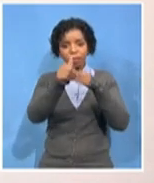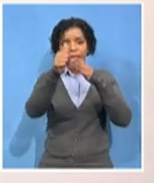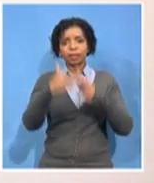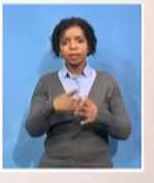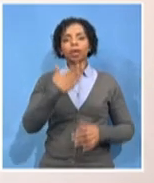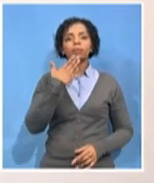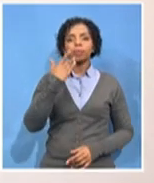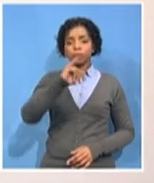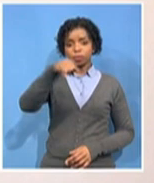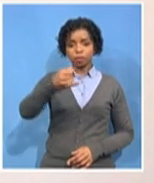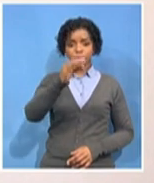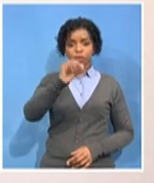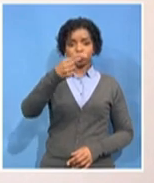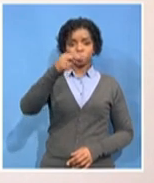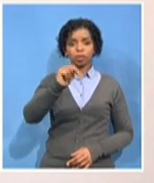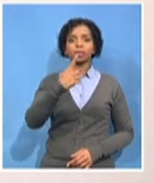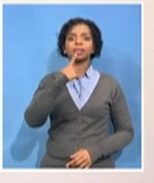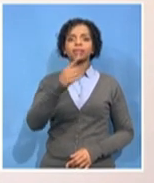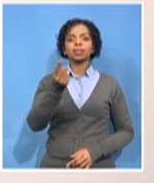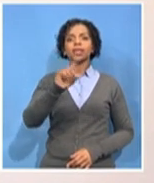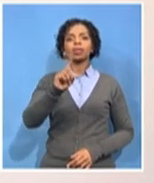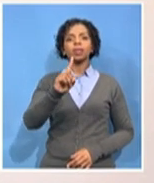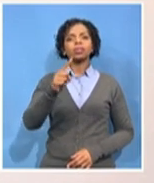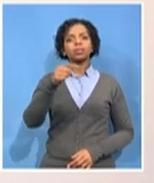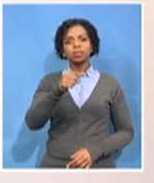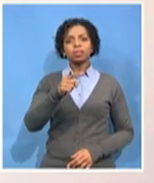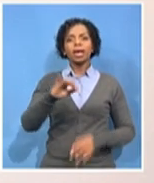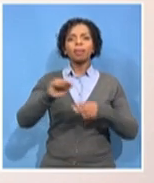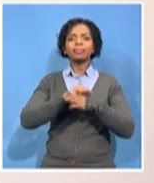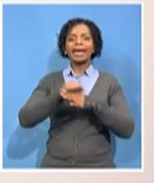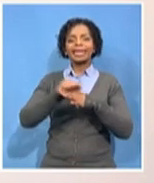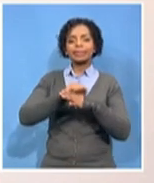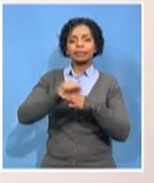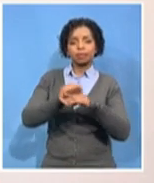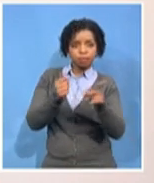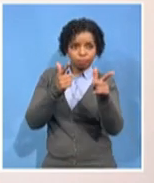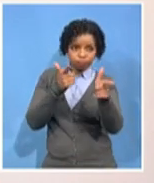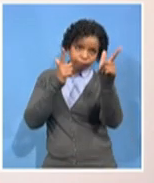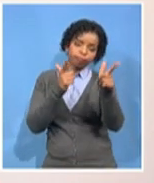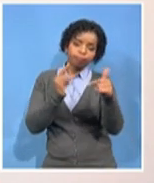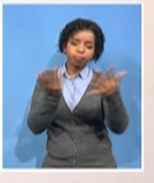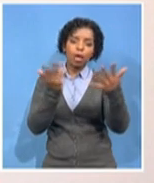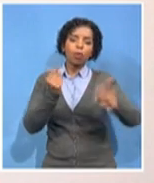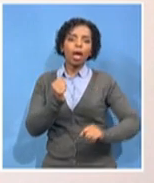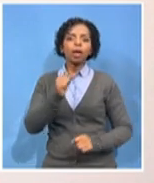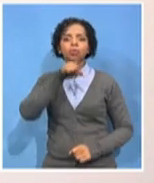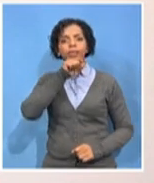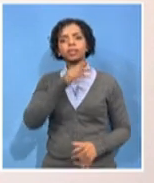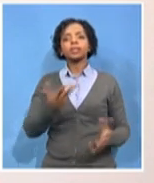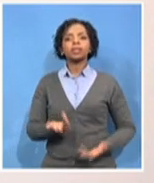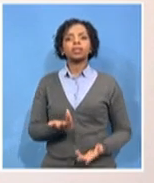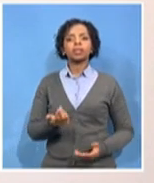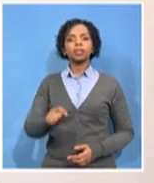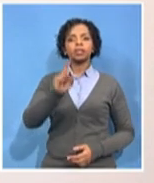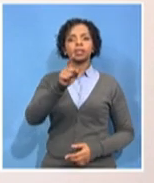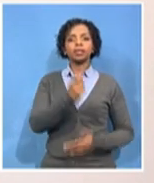posted himself practicing shooting on Twitter. And he said, congratulations or well done or something along those lines. It was Peter Groenewald in Parliament